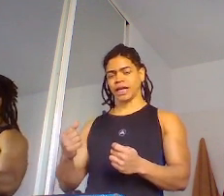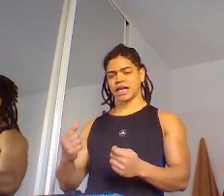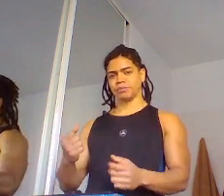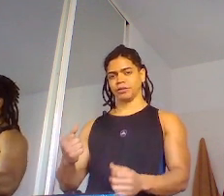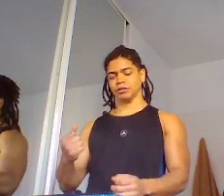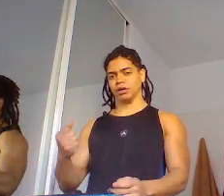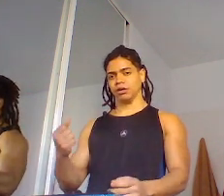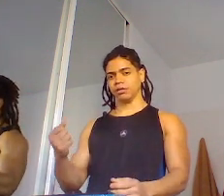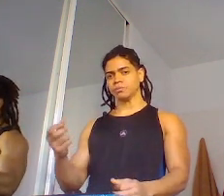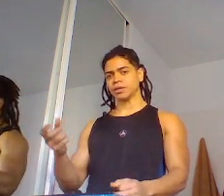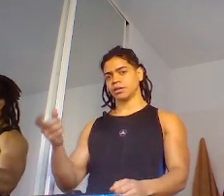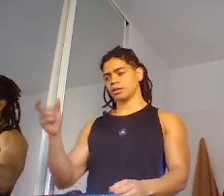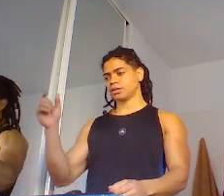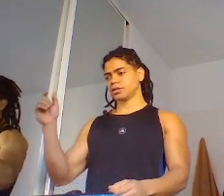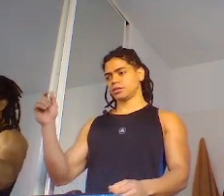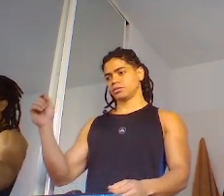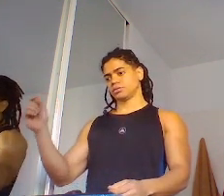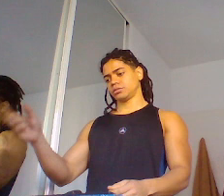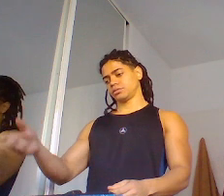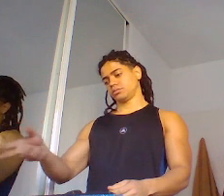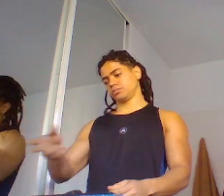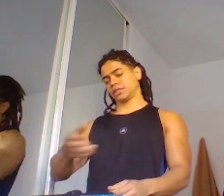venture capital arm.